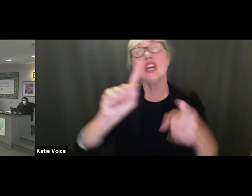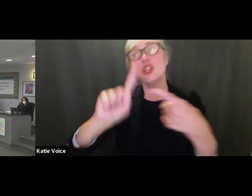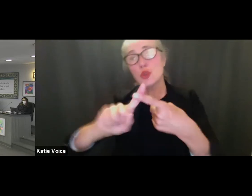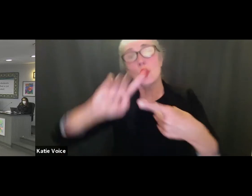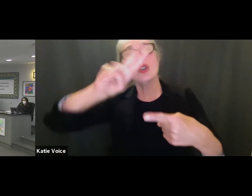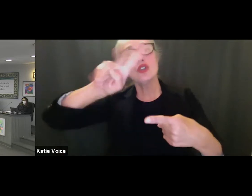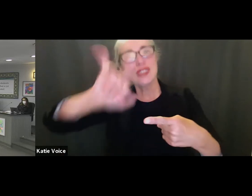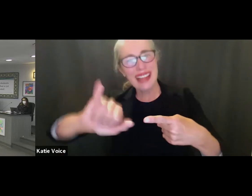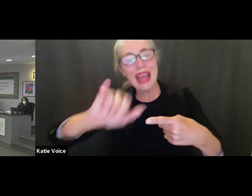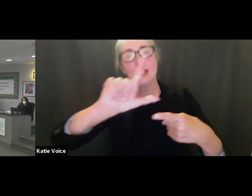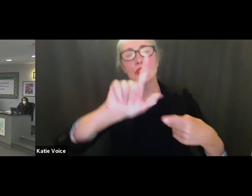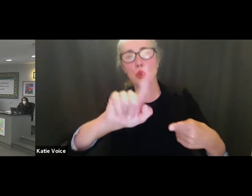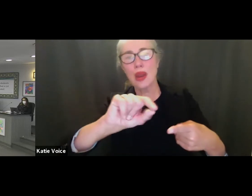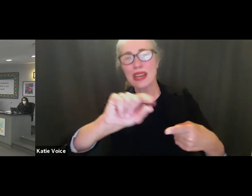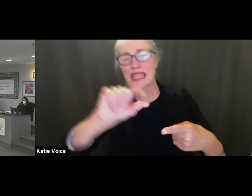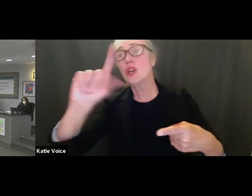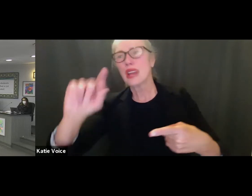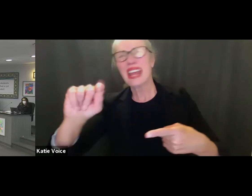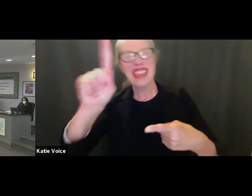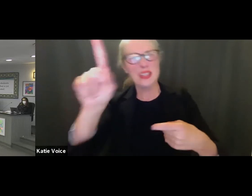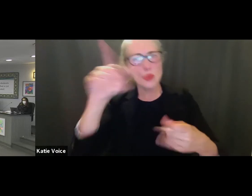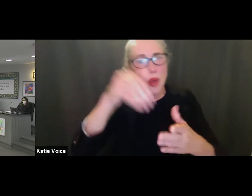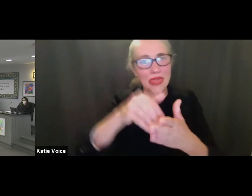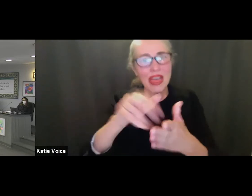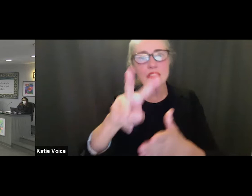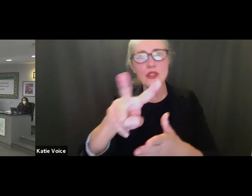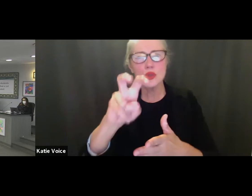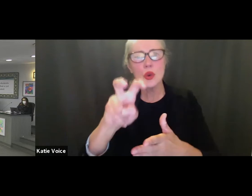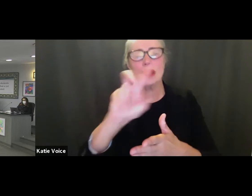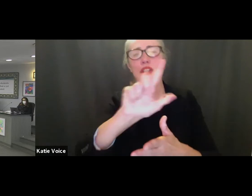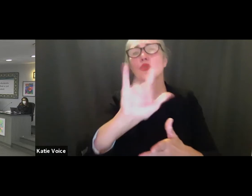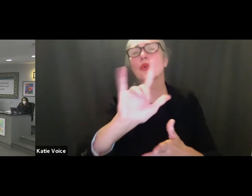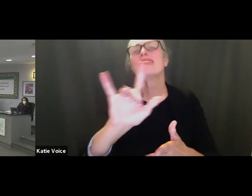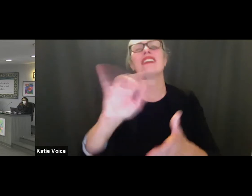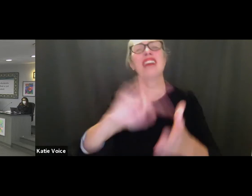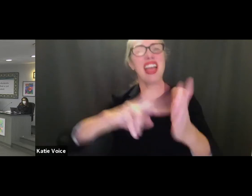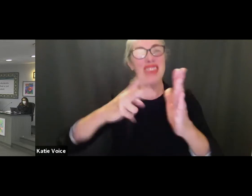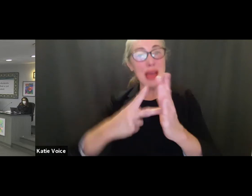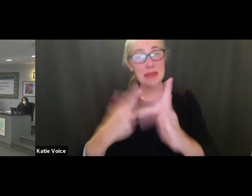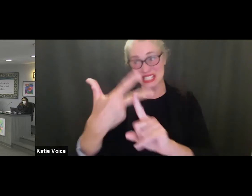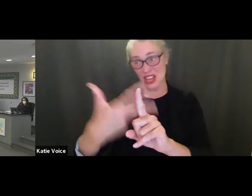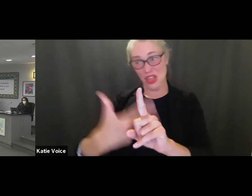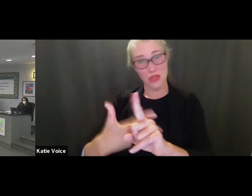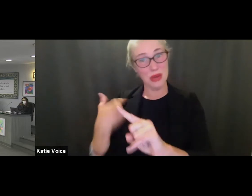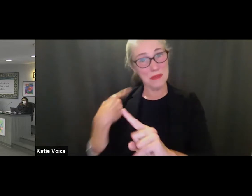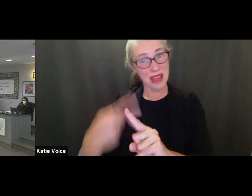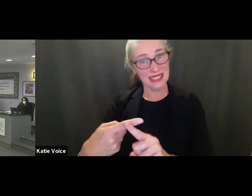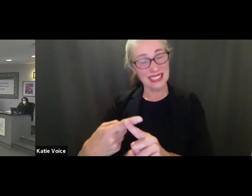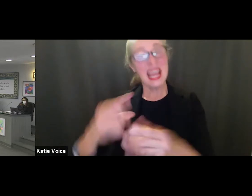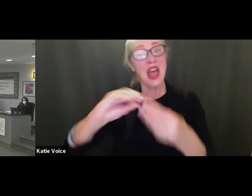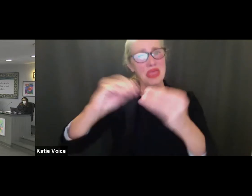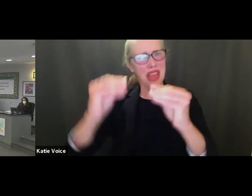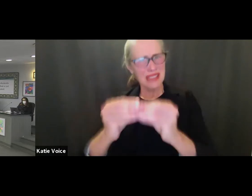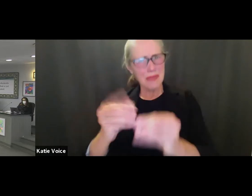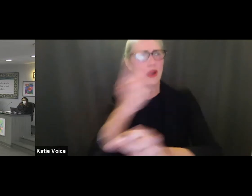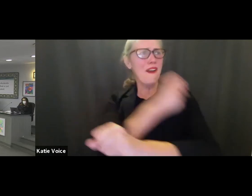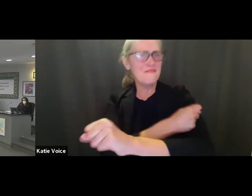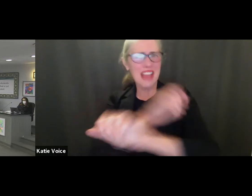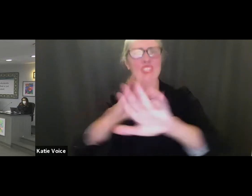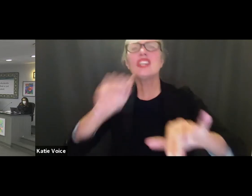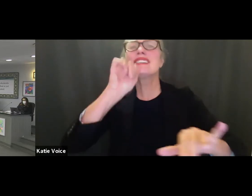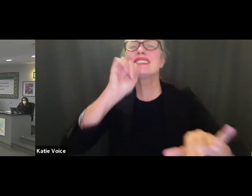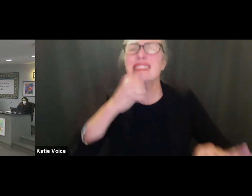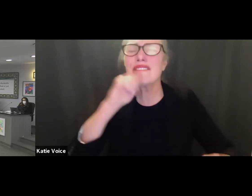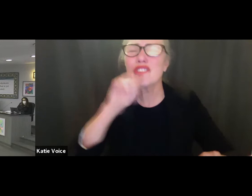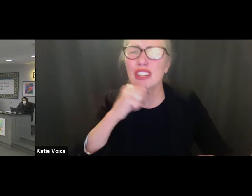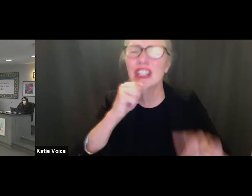is 1,225. In other words, within just 3 months, the number of cases of vaccinated children suffering